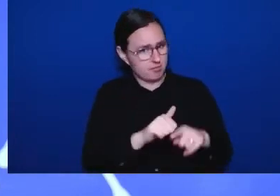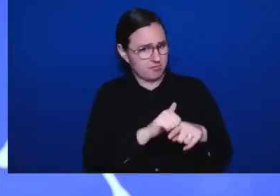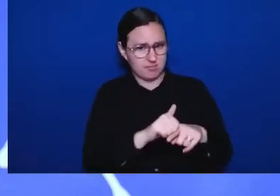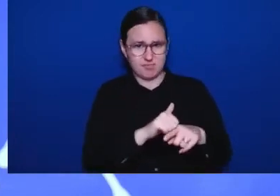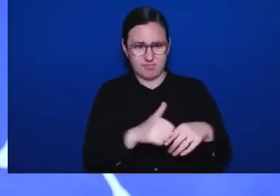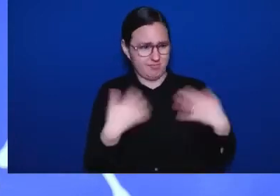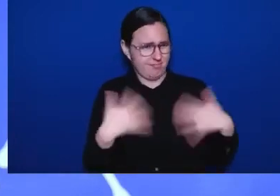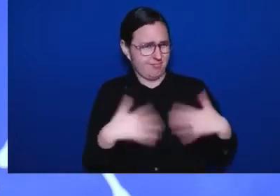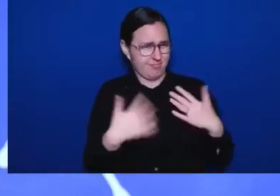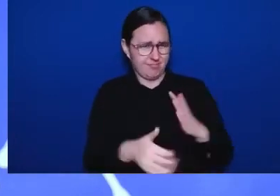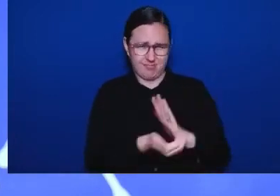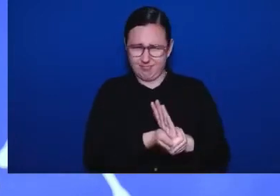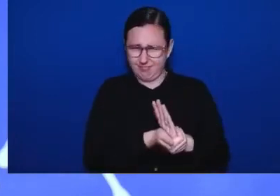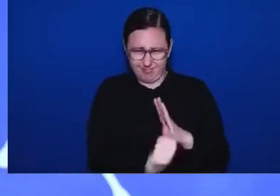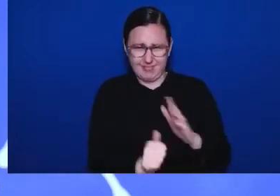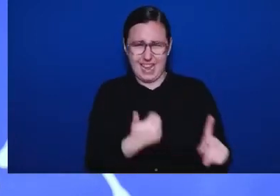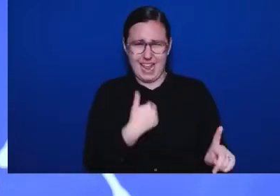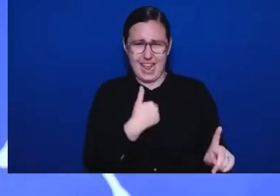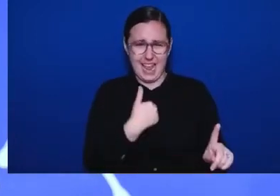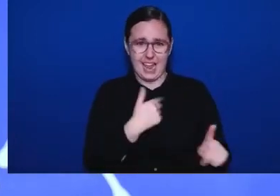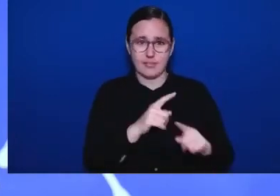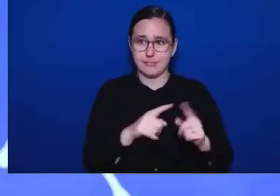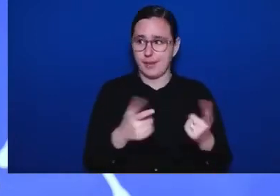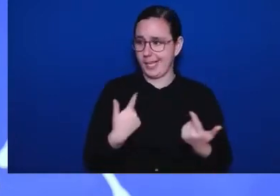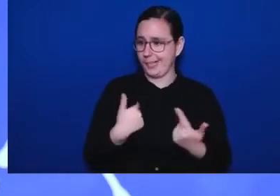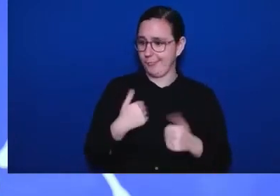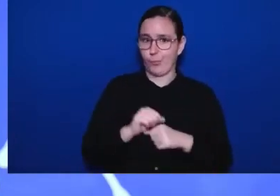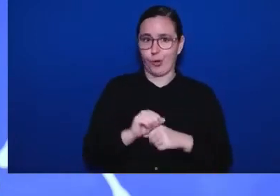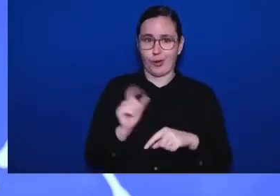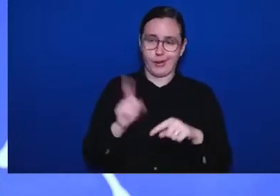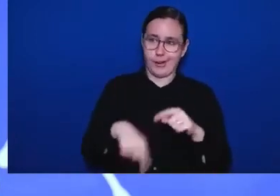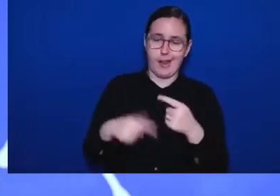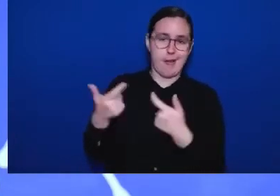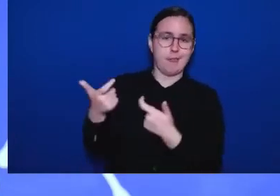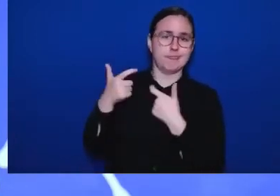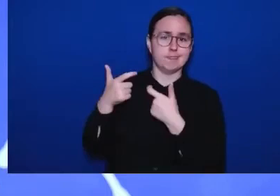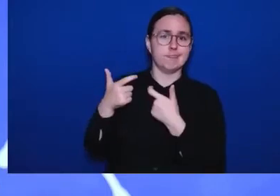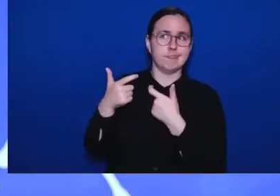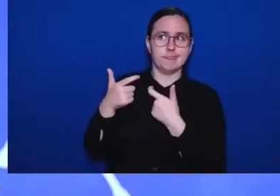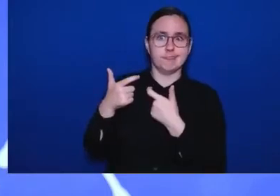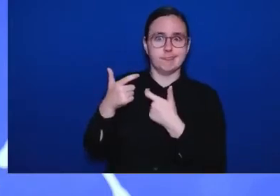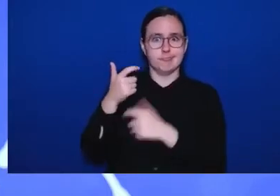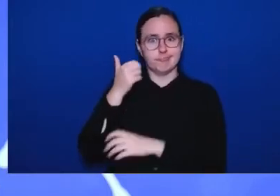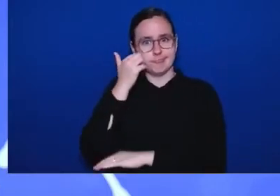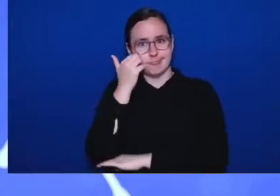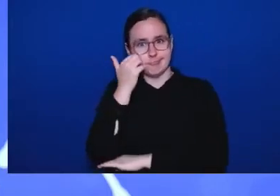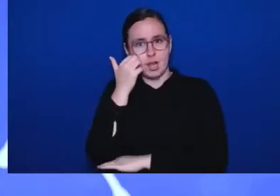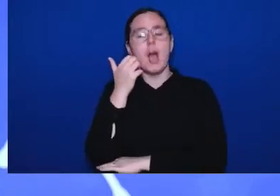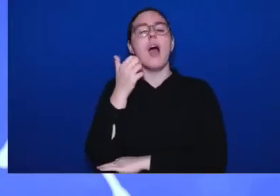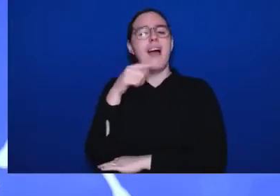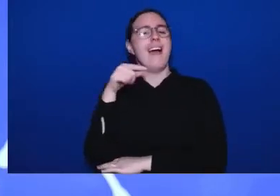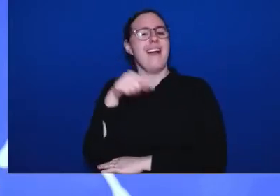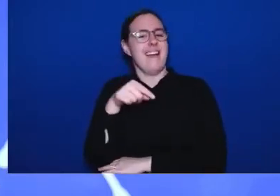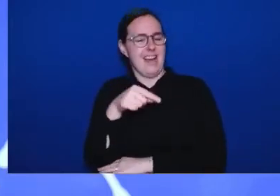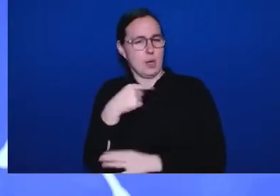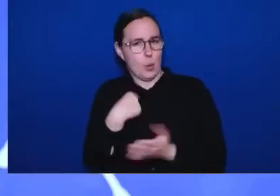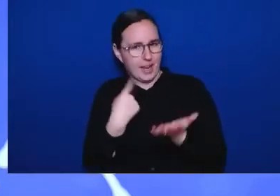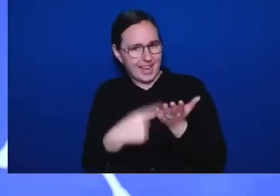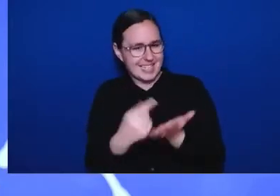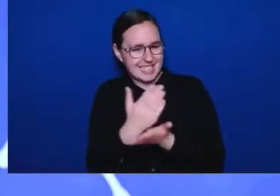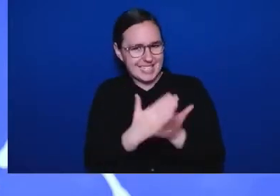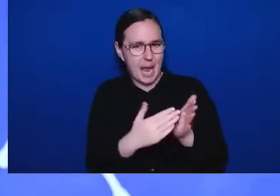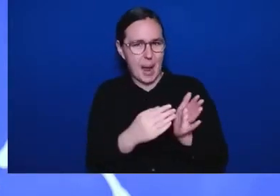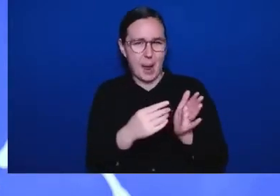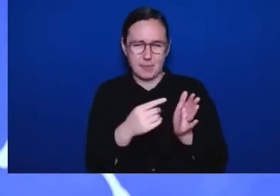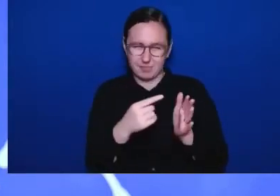healthcare in our province. And we talked about this in case of specific people, and one of the advantages for Premier